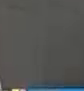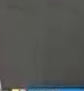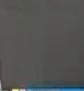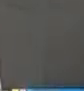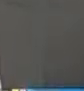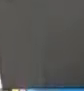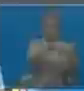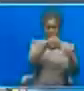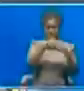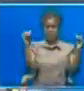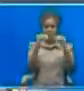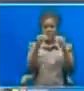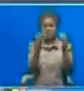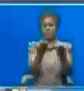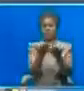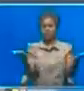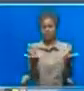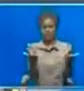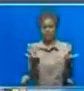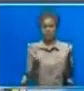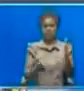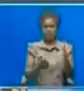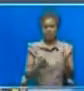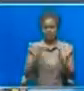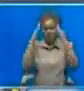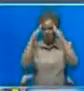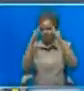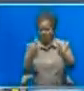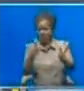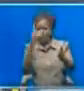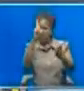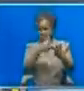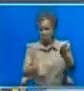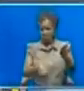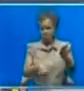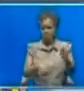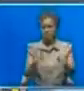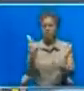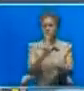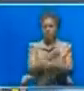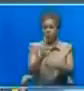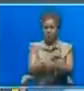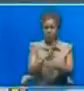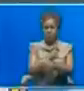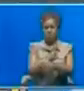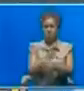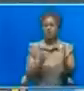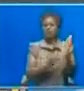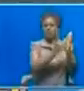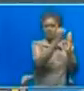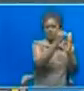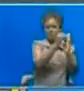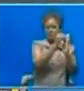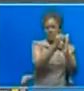Investment meeting, the fifth edition, will be focusing on a new theme, which is sustainable development